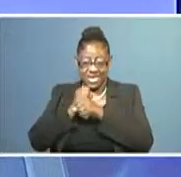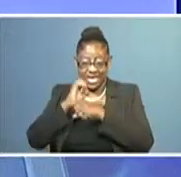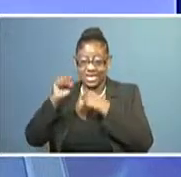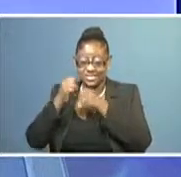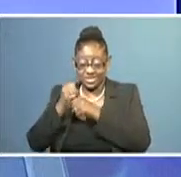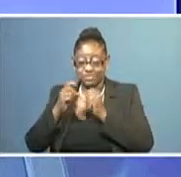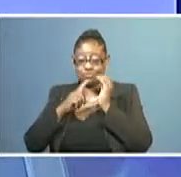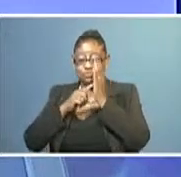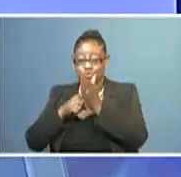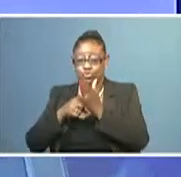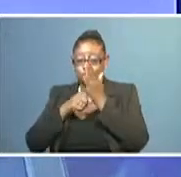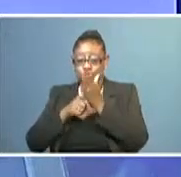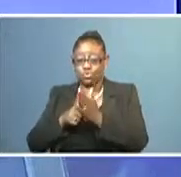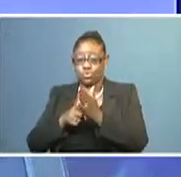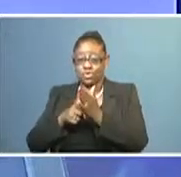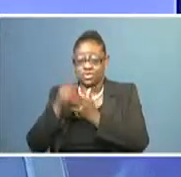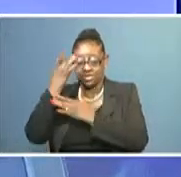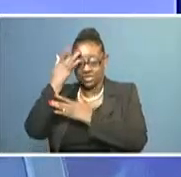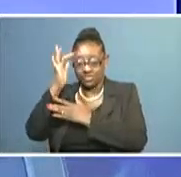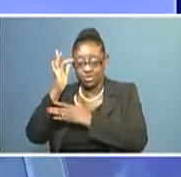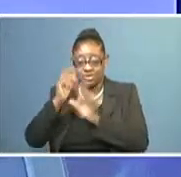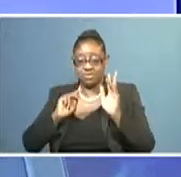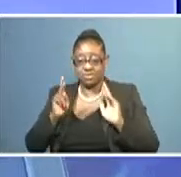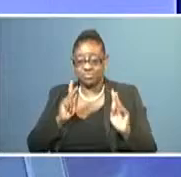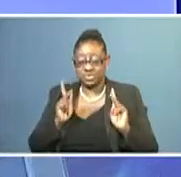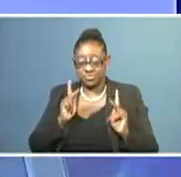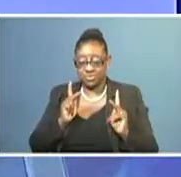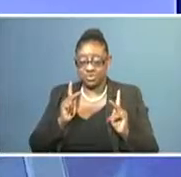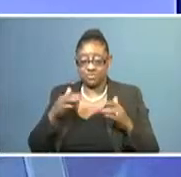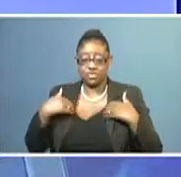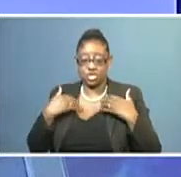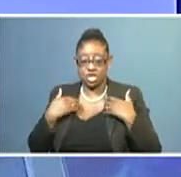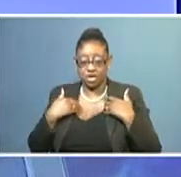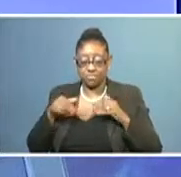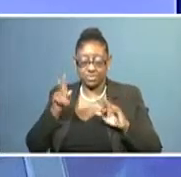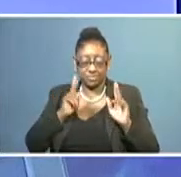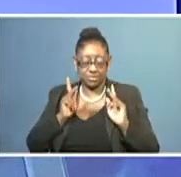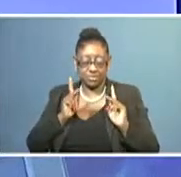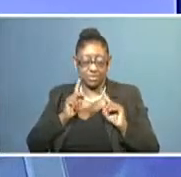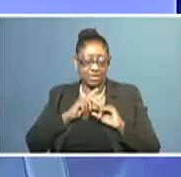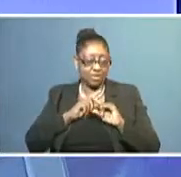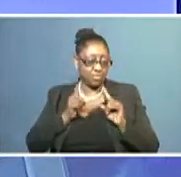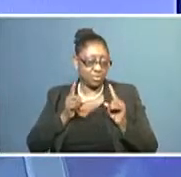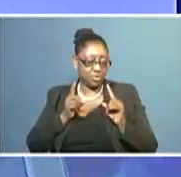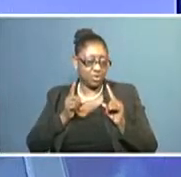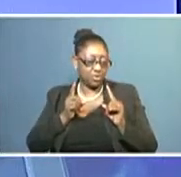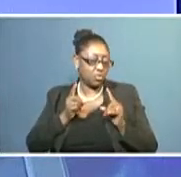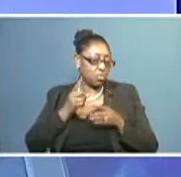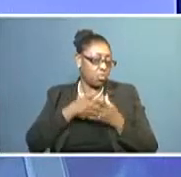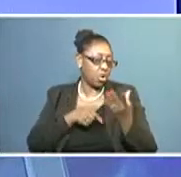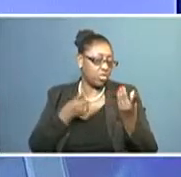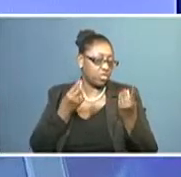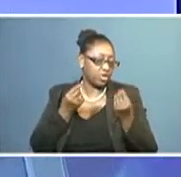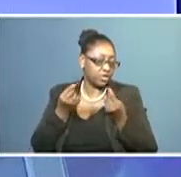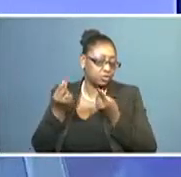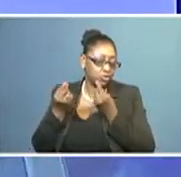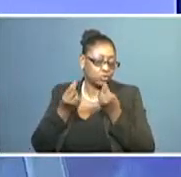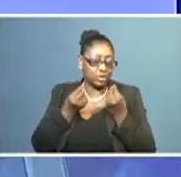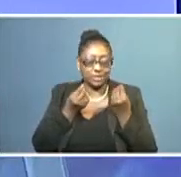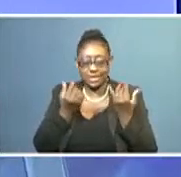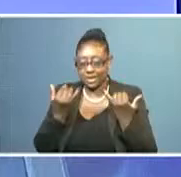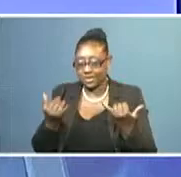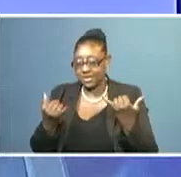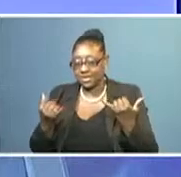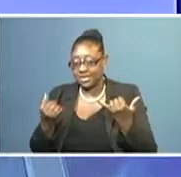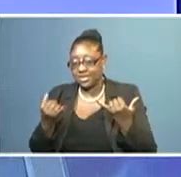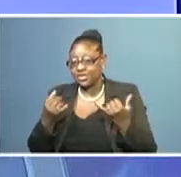highlighted the academic achievements of young people in our Student of the Week features. But what have they been up to? Well, Don Davis